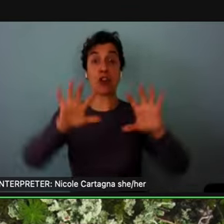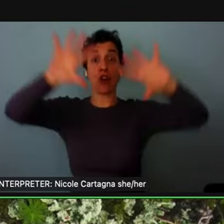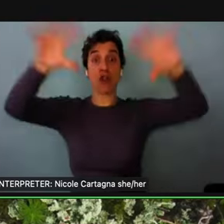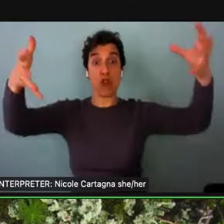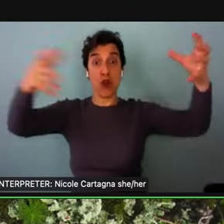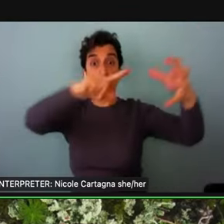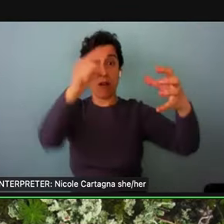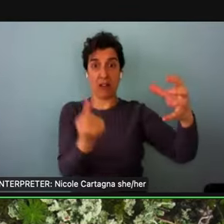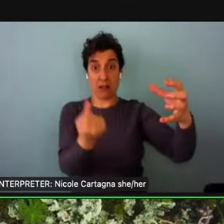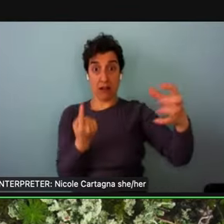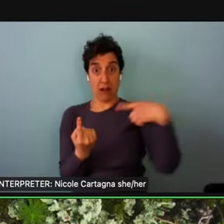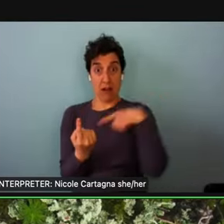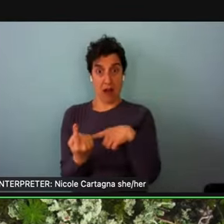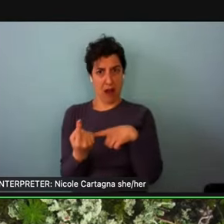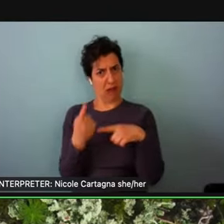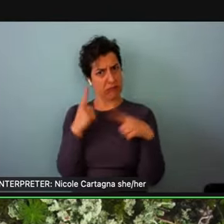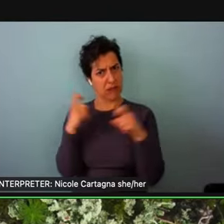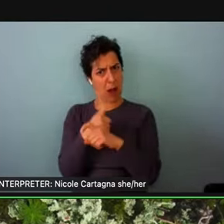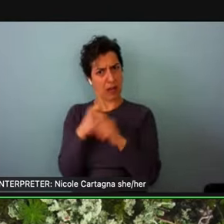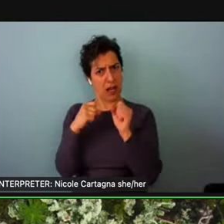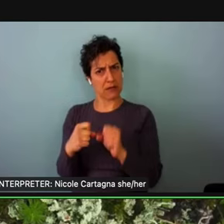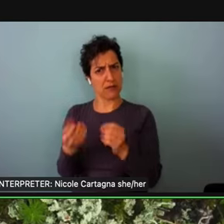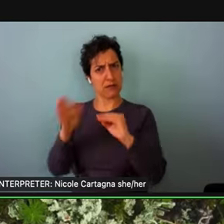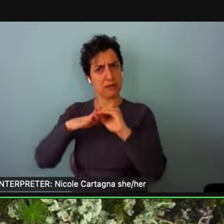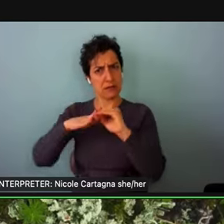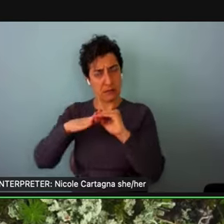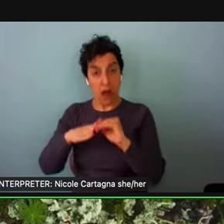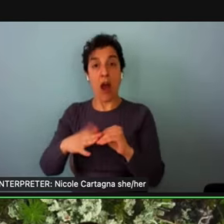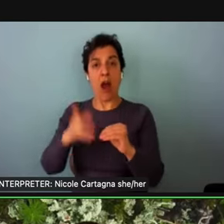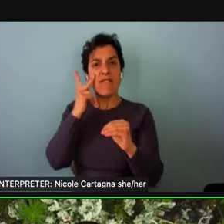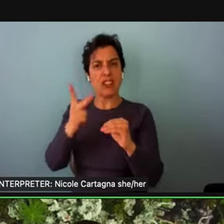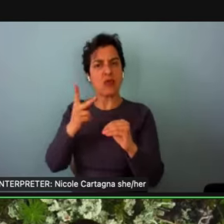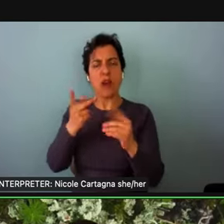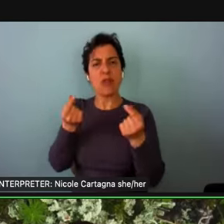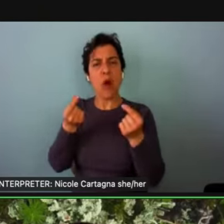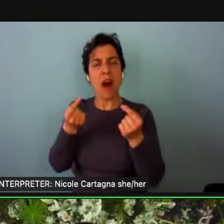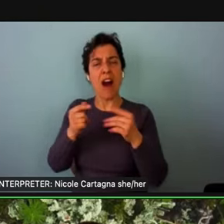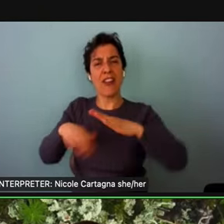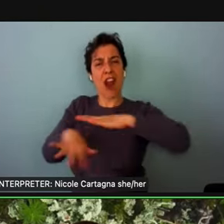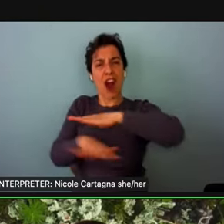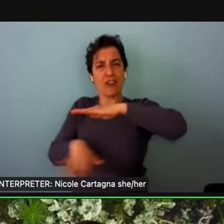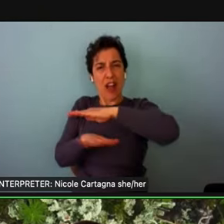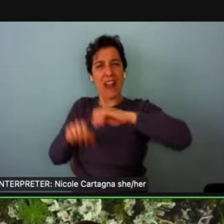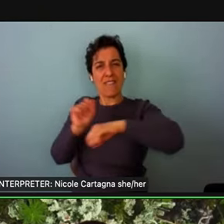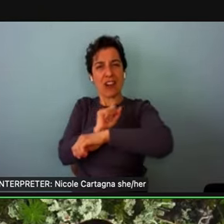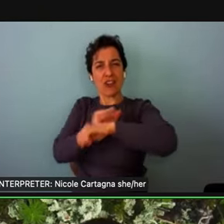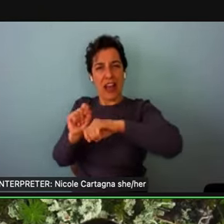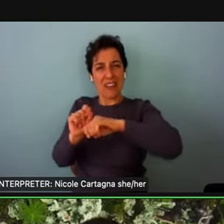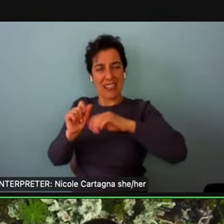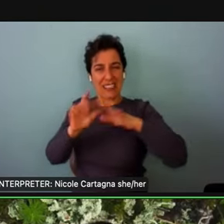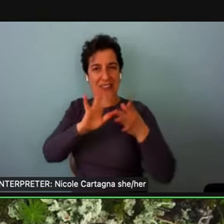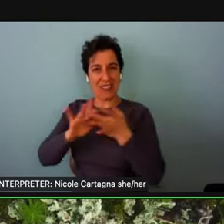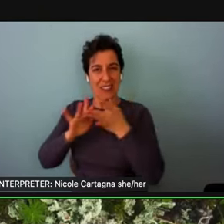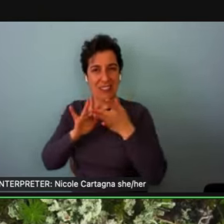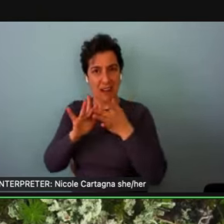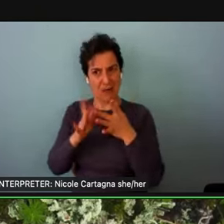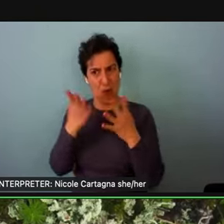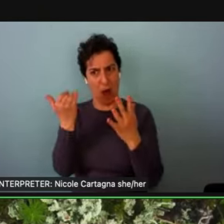more complex. Let us visualize the underlying functional connectivity data that gives rise to this complex